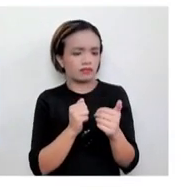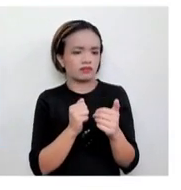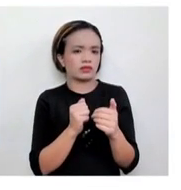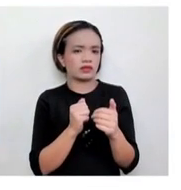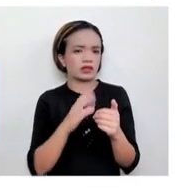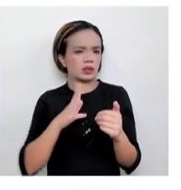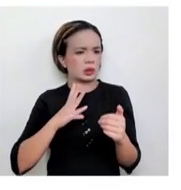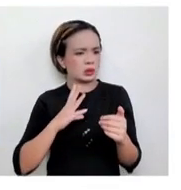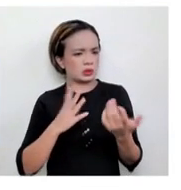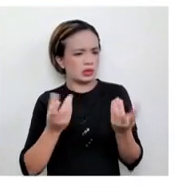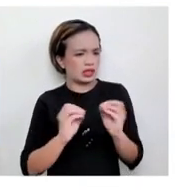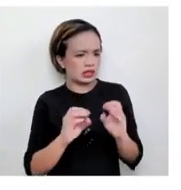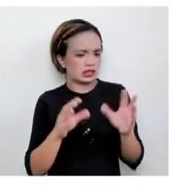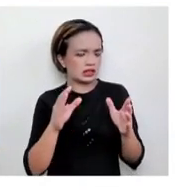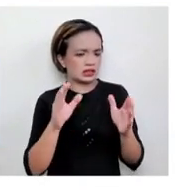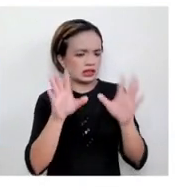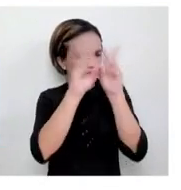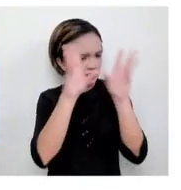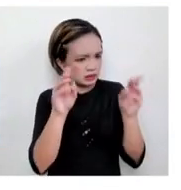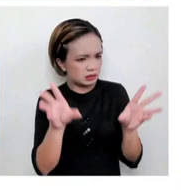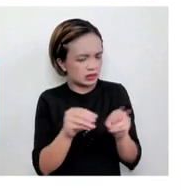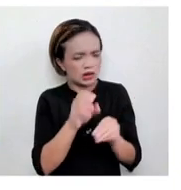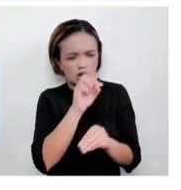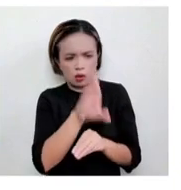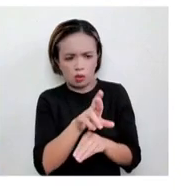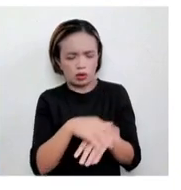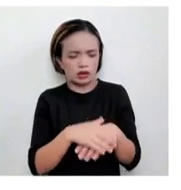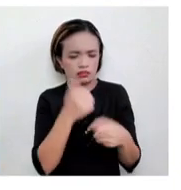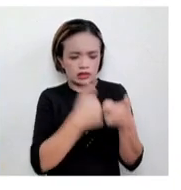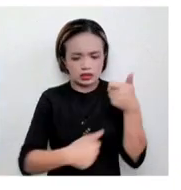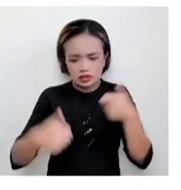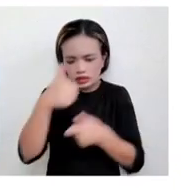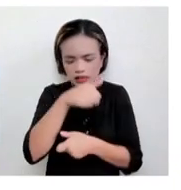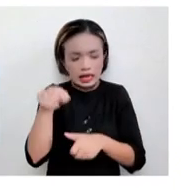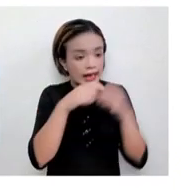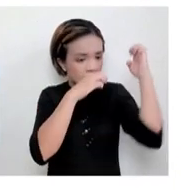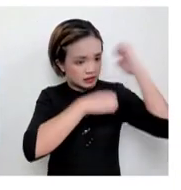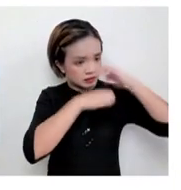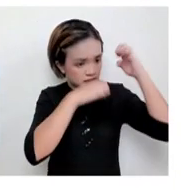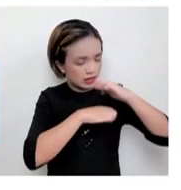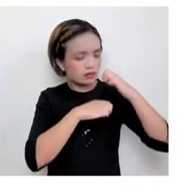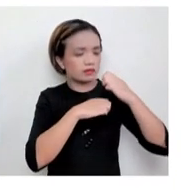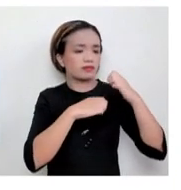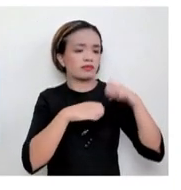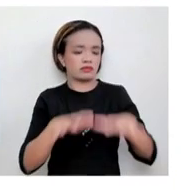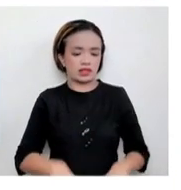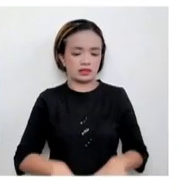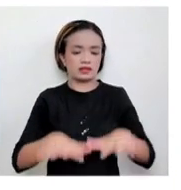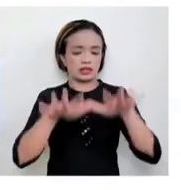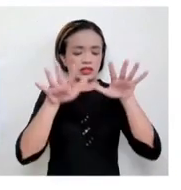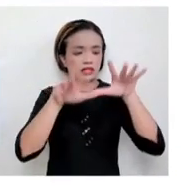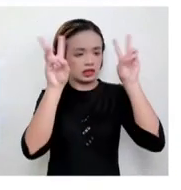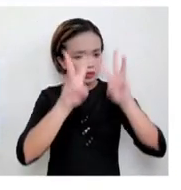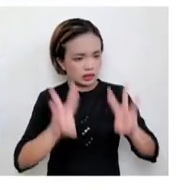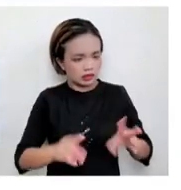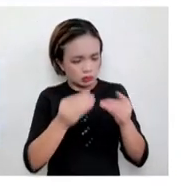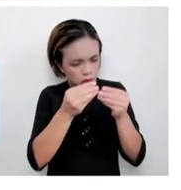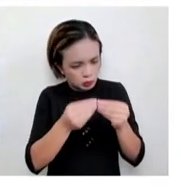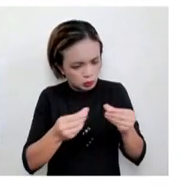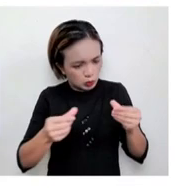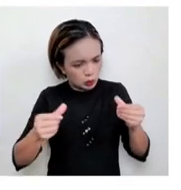the residents there, or do authorities expect weather and even the floods to subside and clear